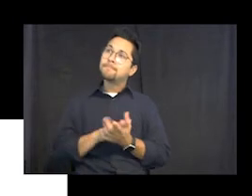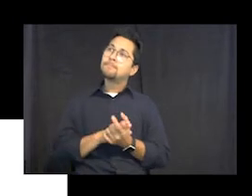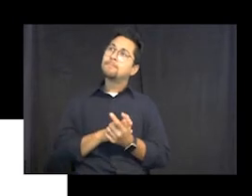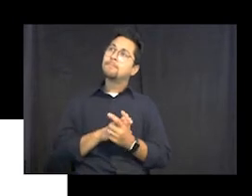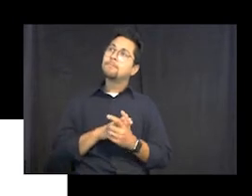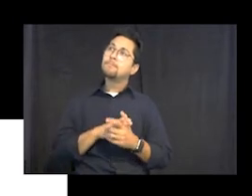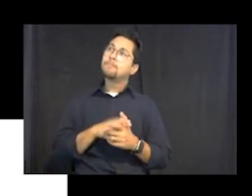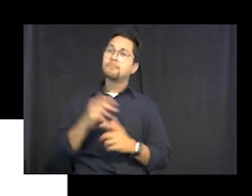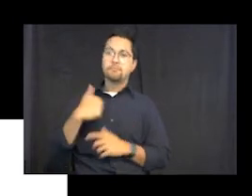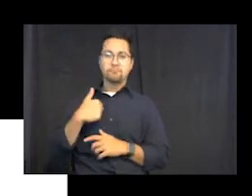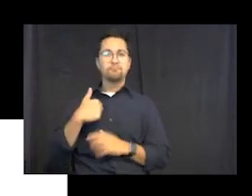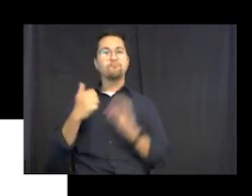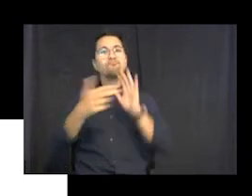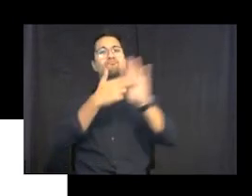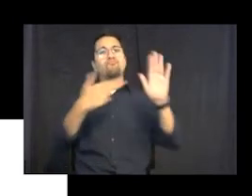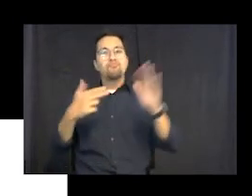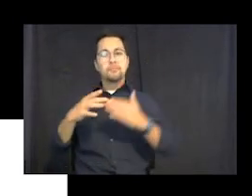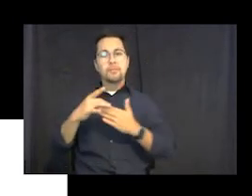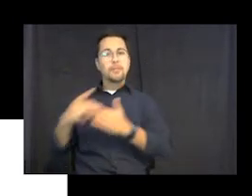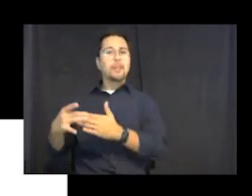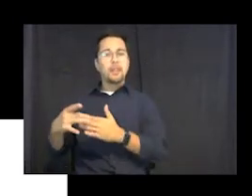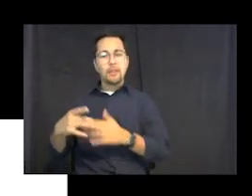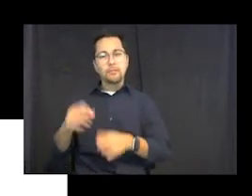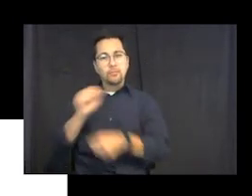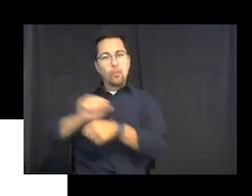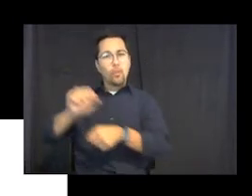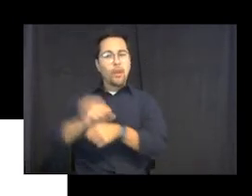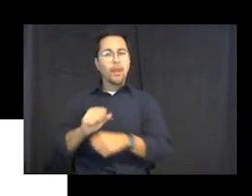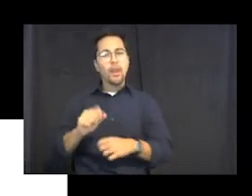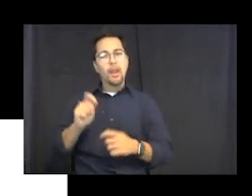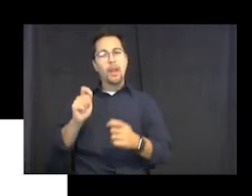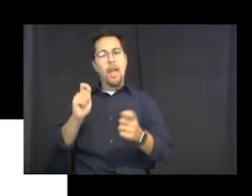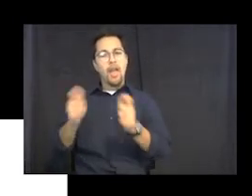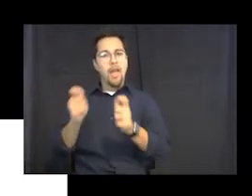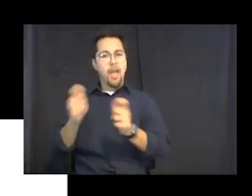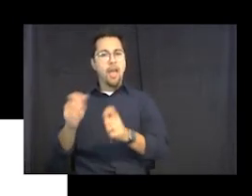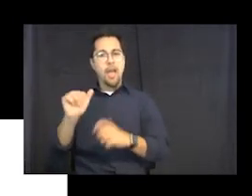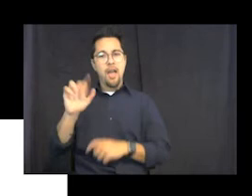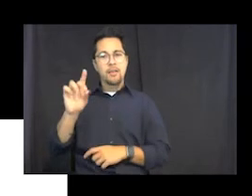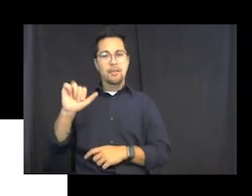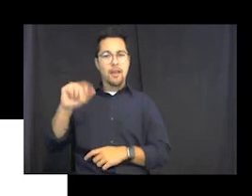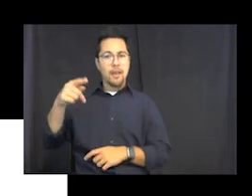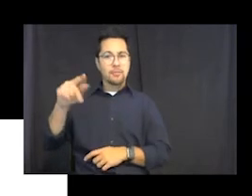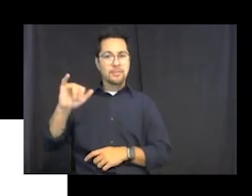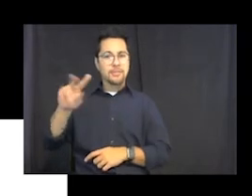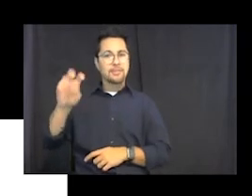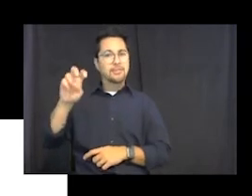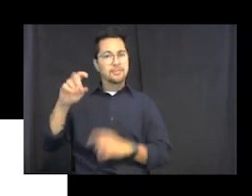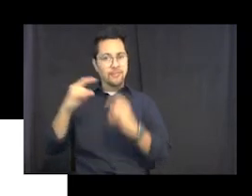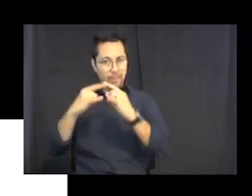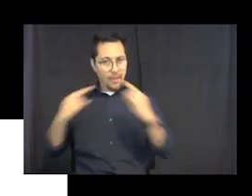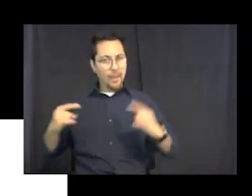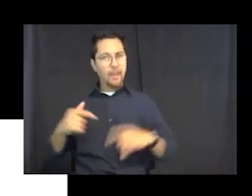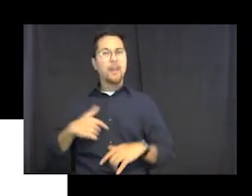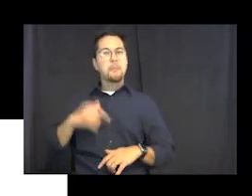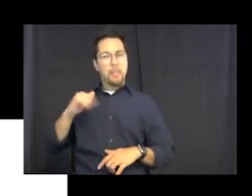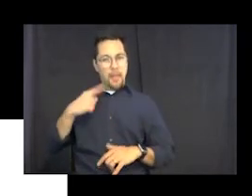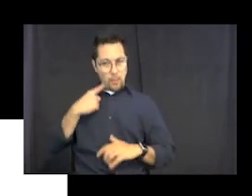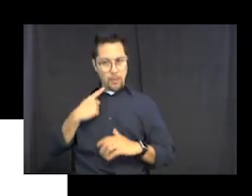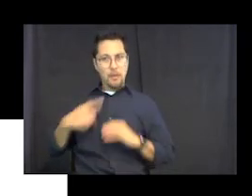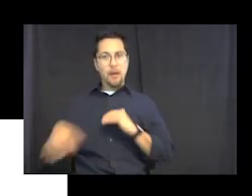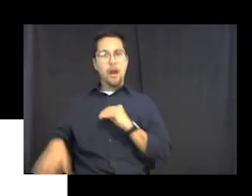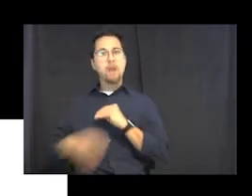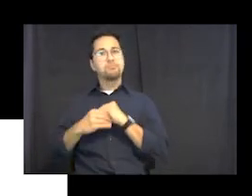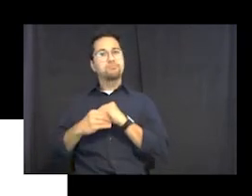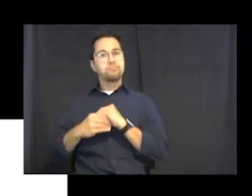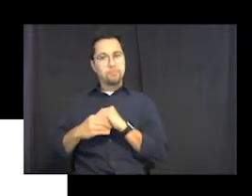one of the leads of working adaptive camp, as we're bringing adaptive camp back into the equation.